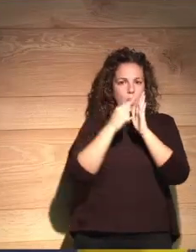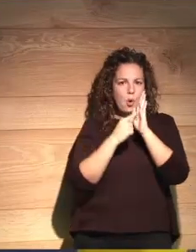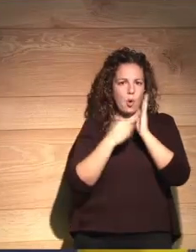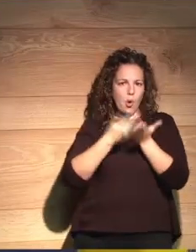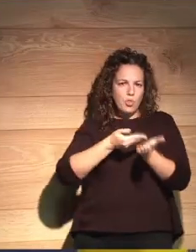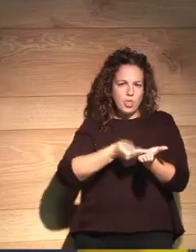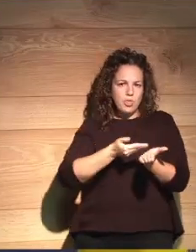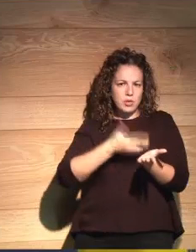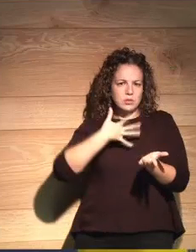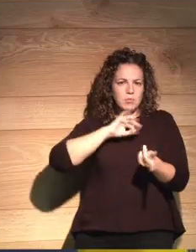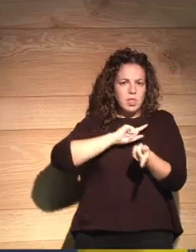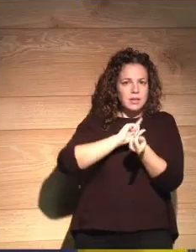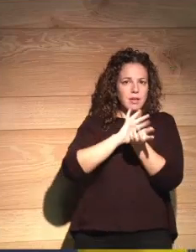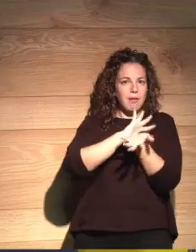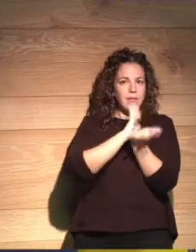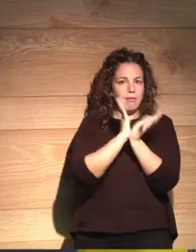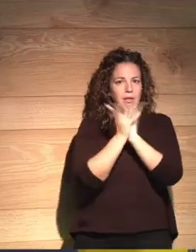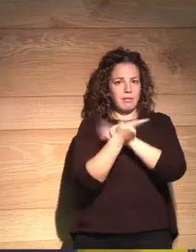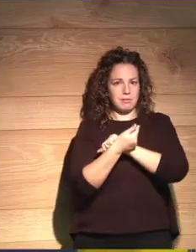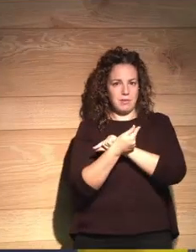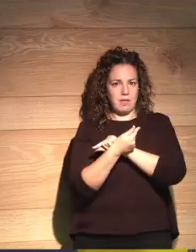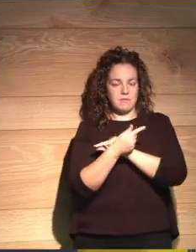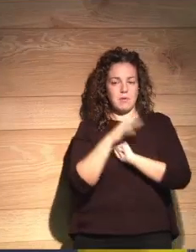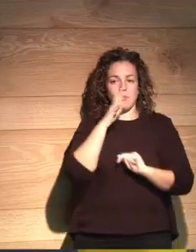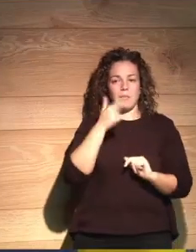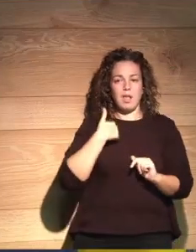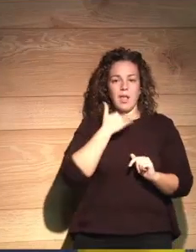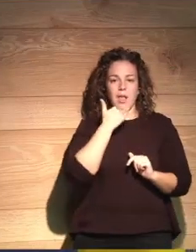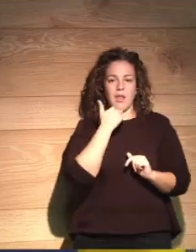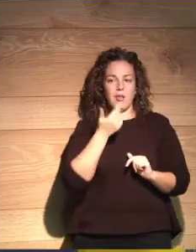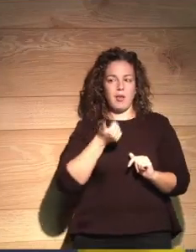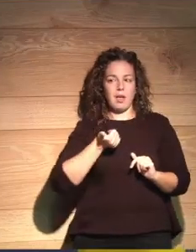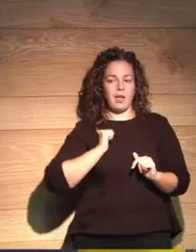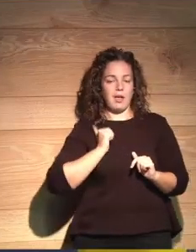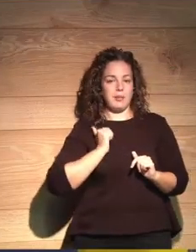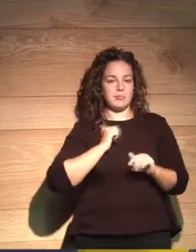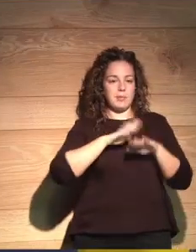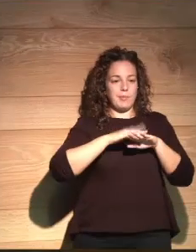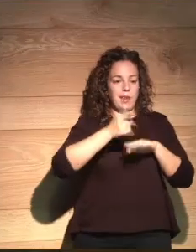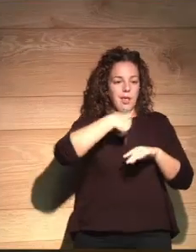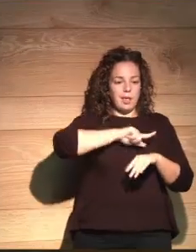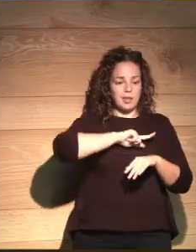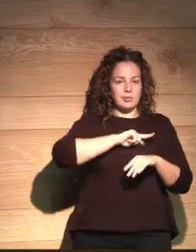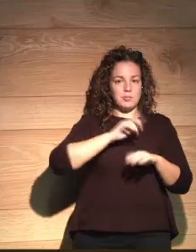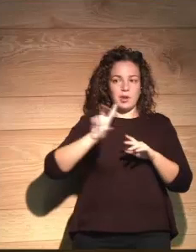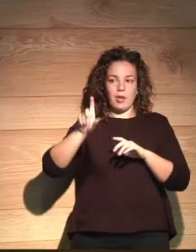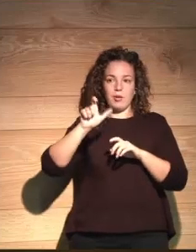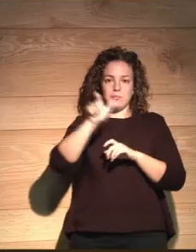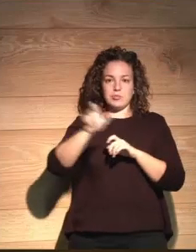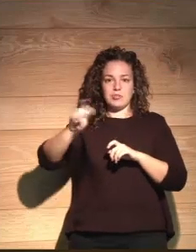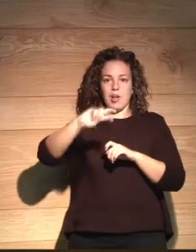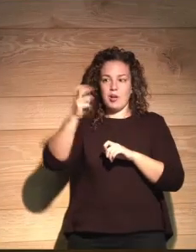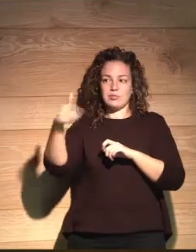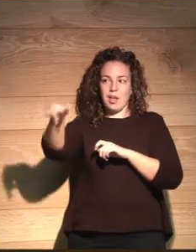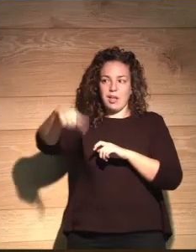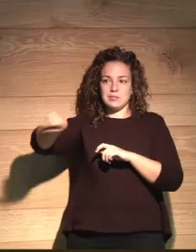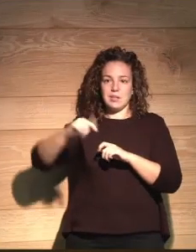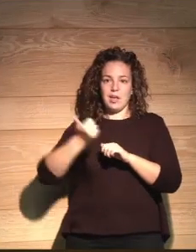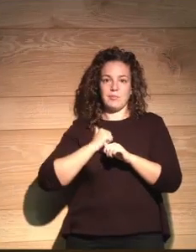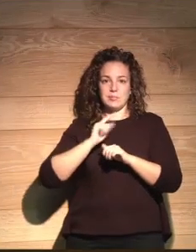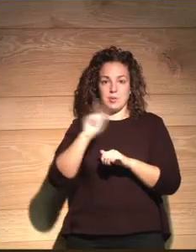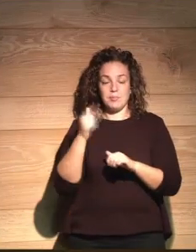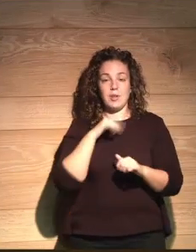whole series of conditions into something that works to their advantage, but not to other people's advantage. And